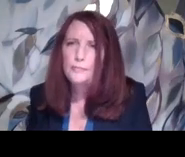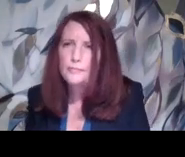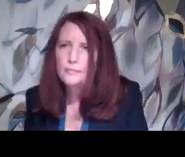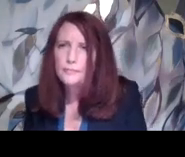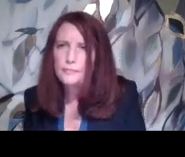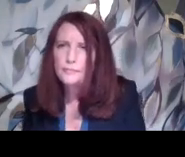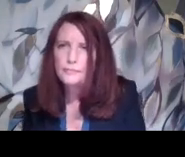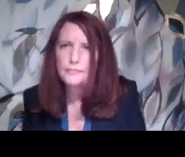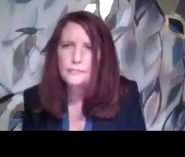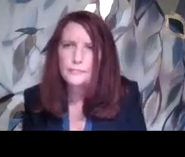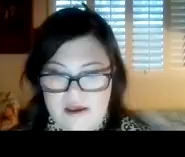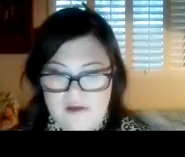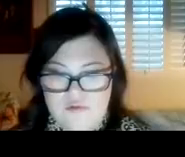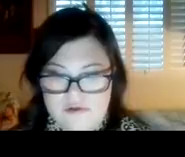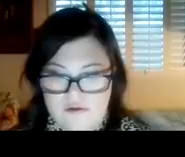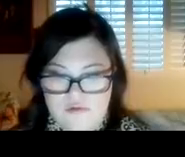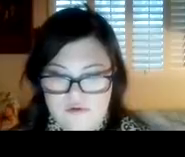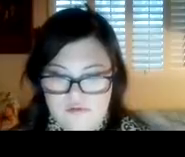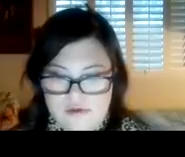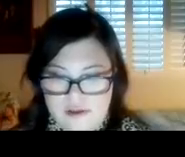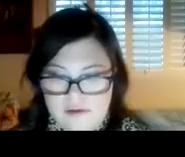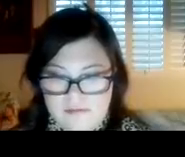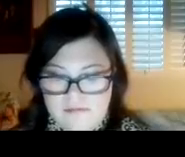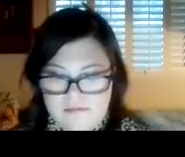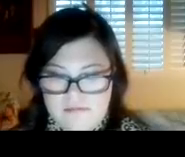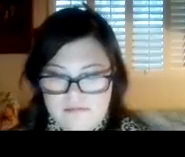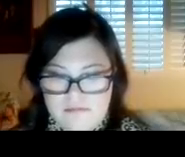you? My high school, Kirko.